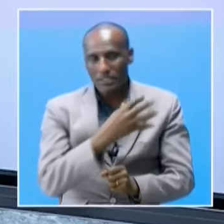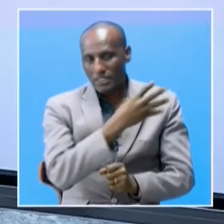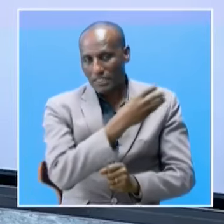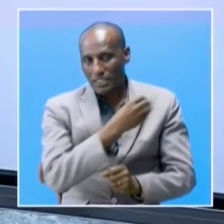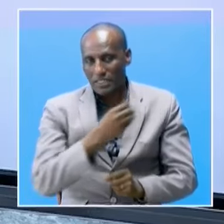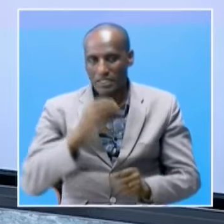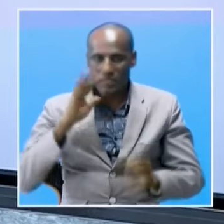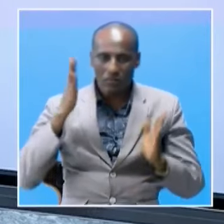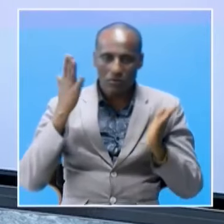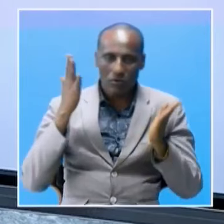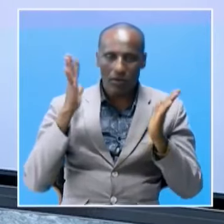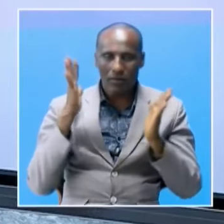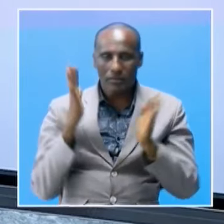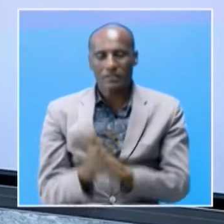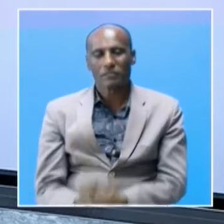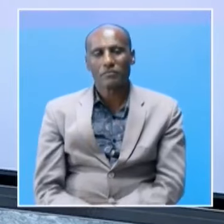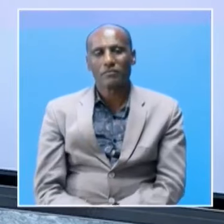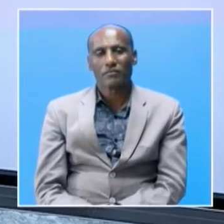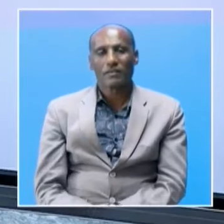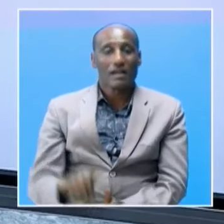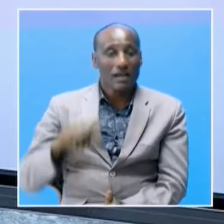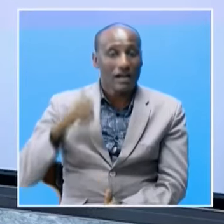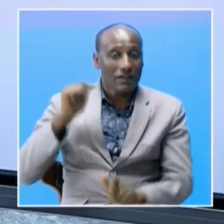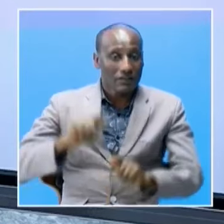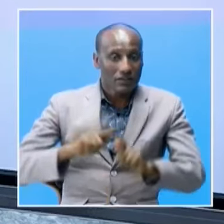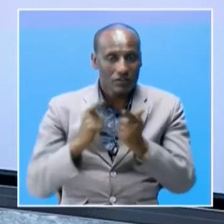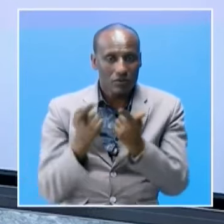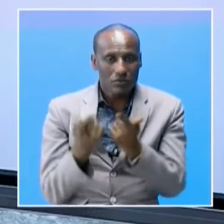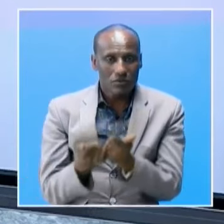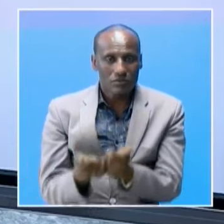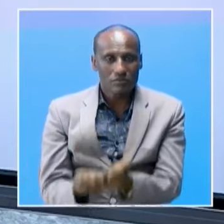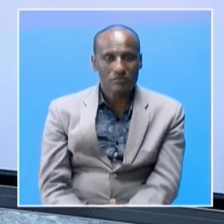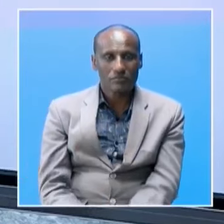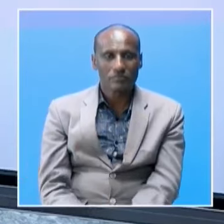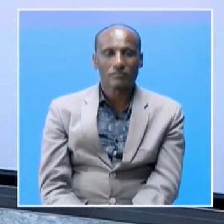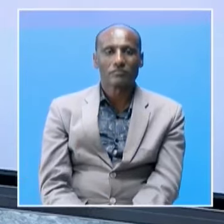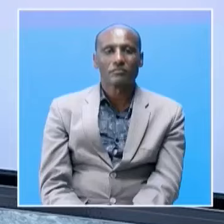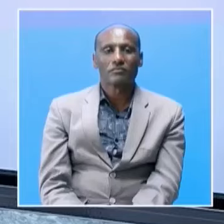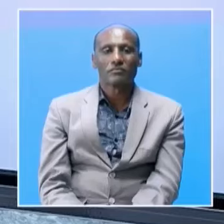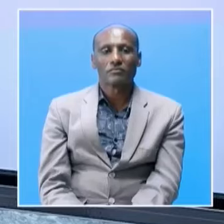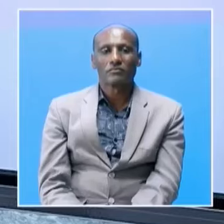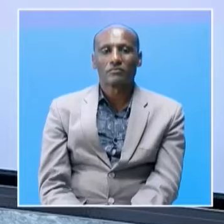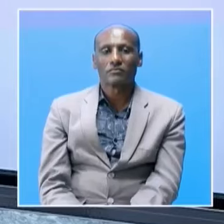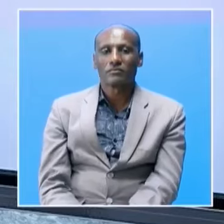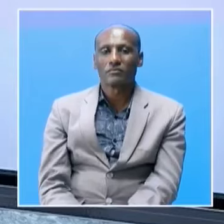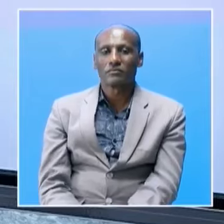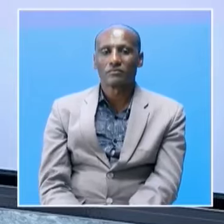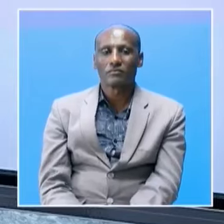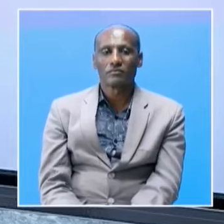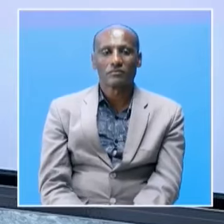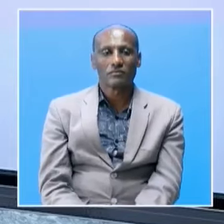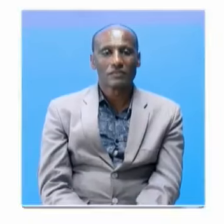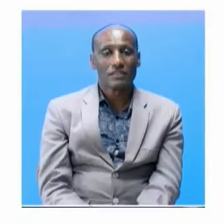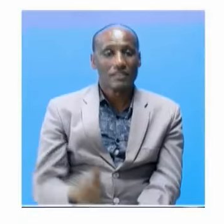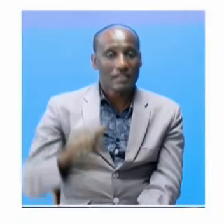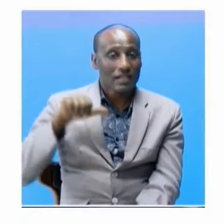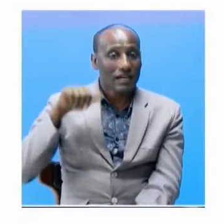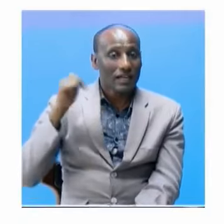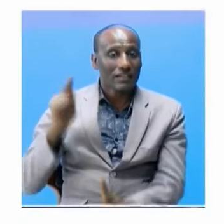the other groups of modal auxiliaries. Okay. The other groups are